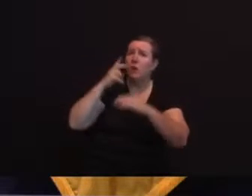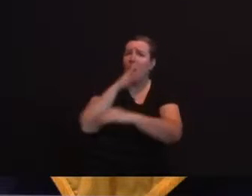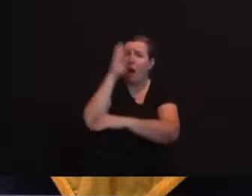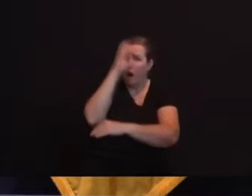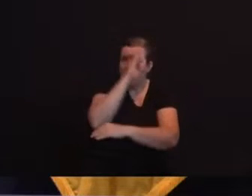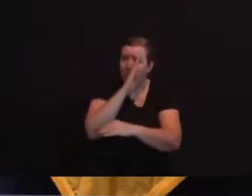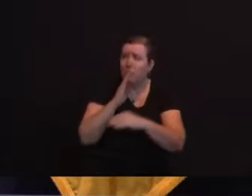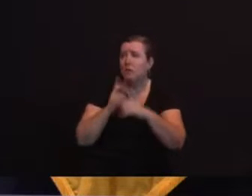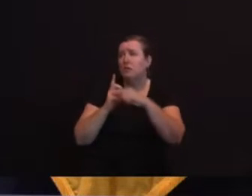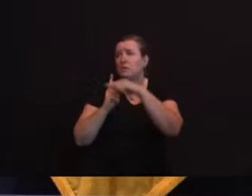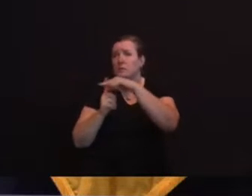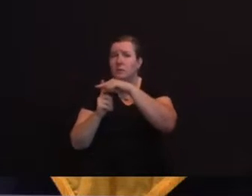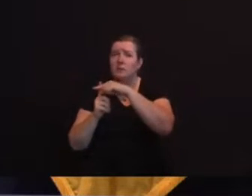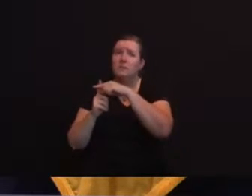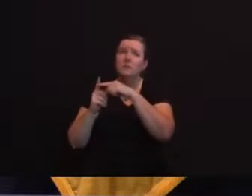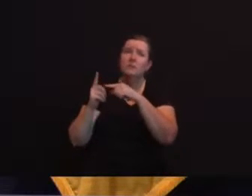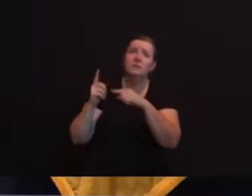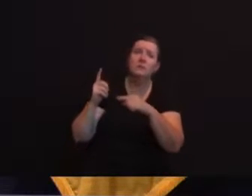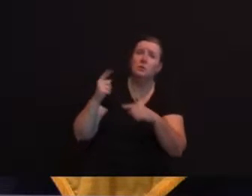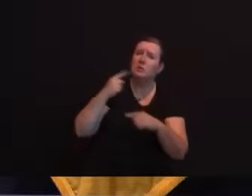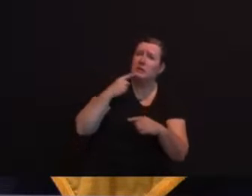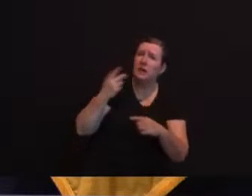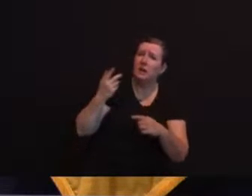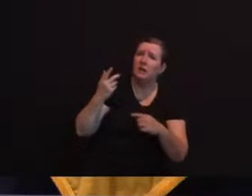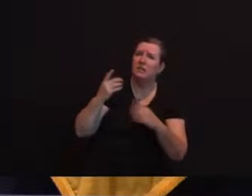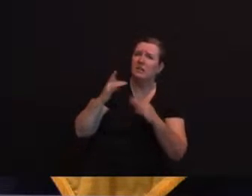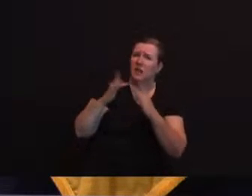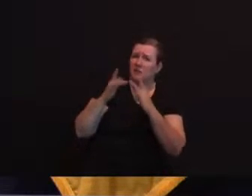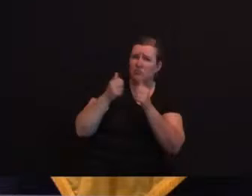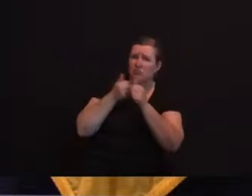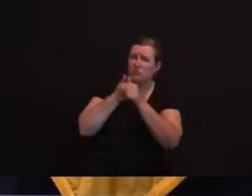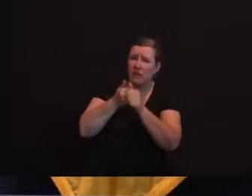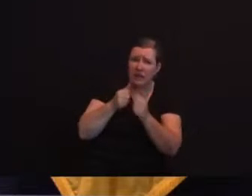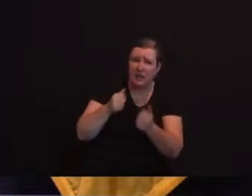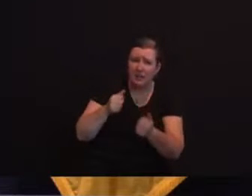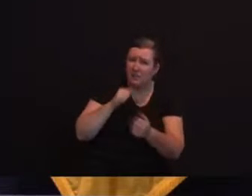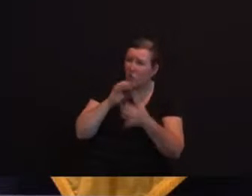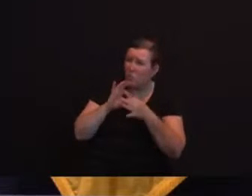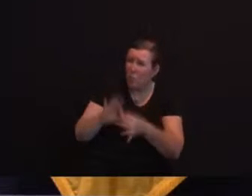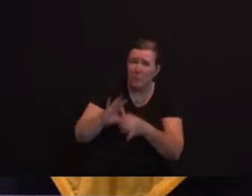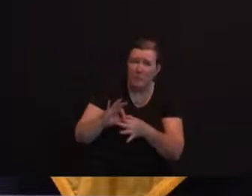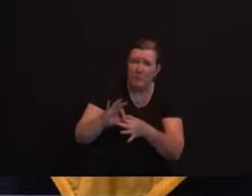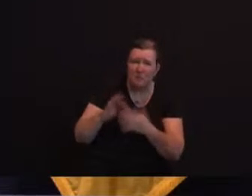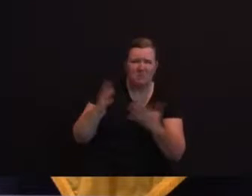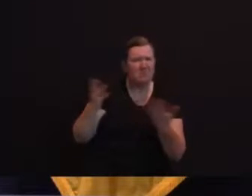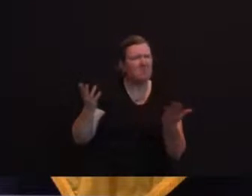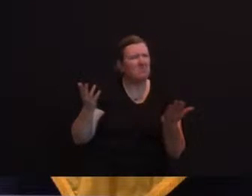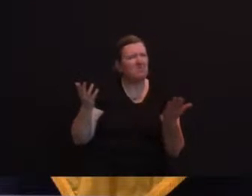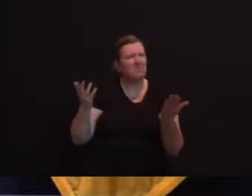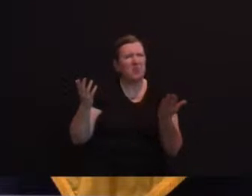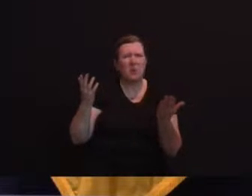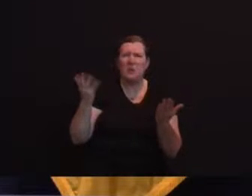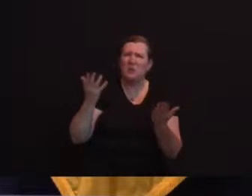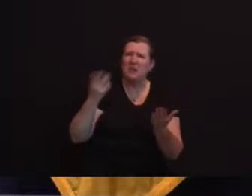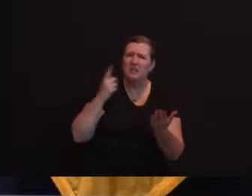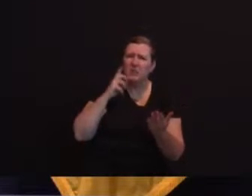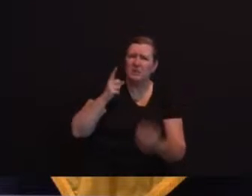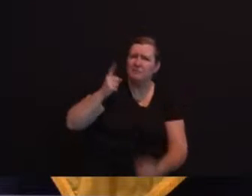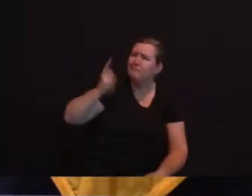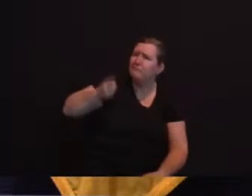people don't cooperate with contact tracers? Do you expect that people might use the religious service exemption